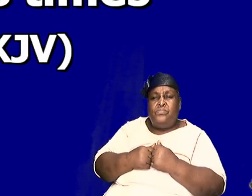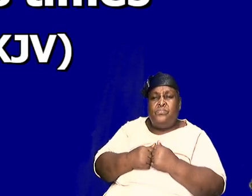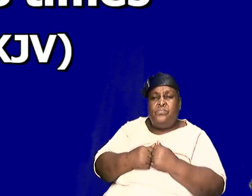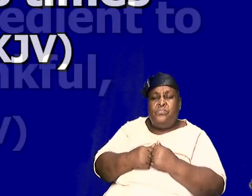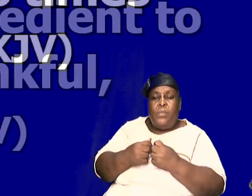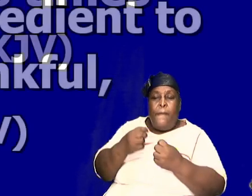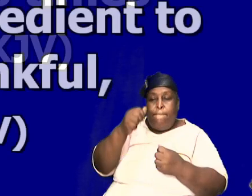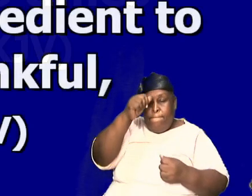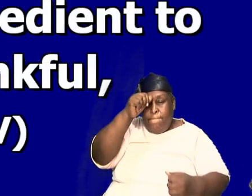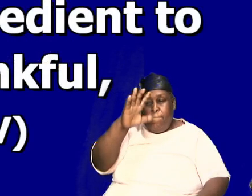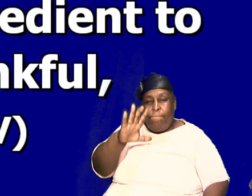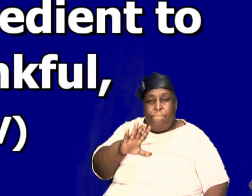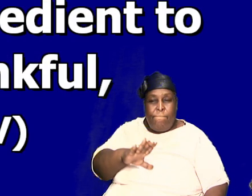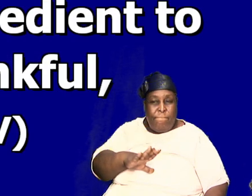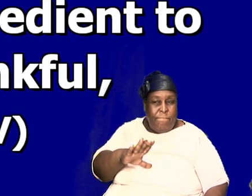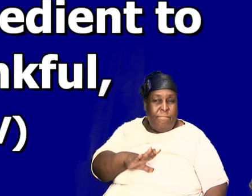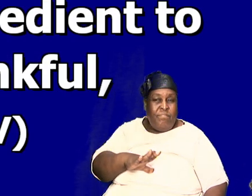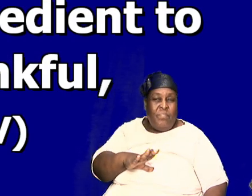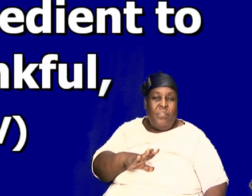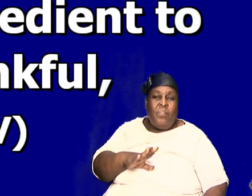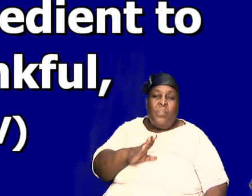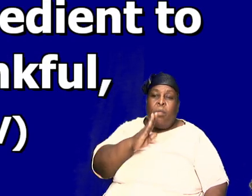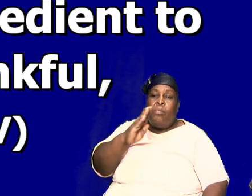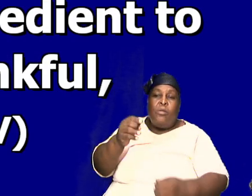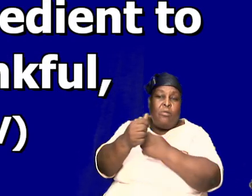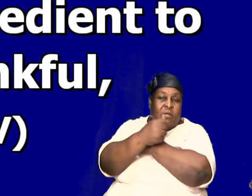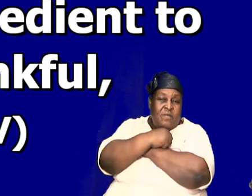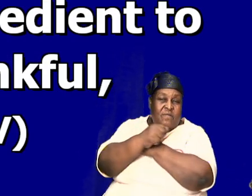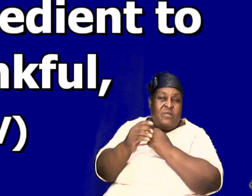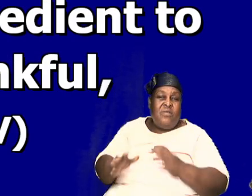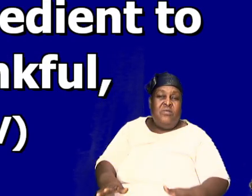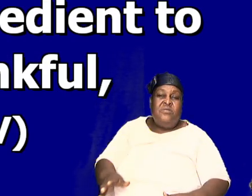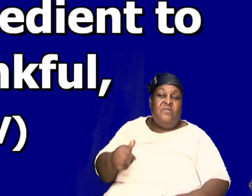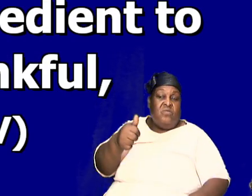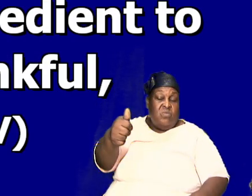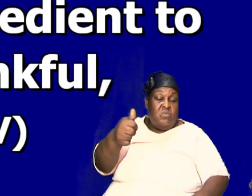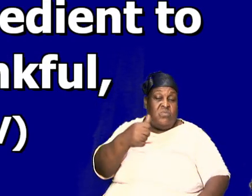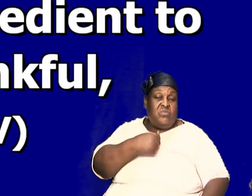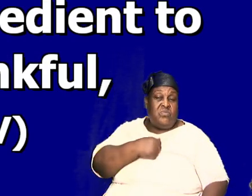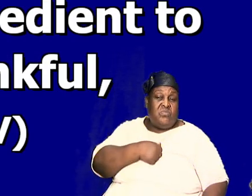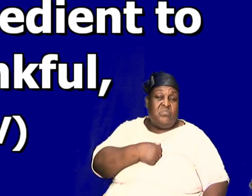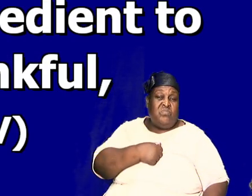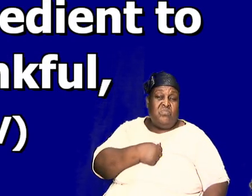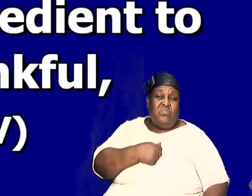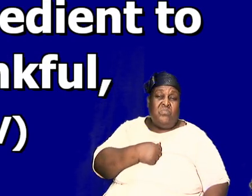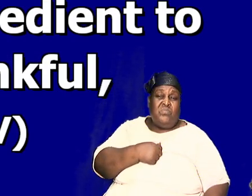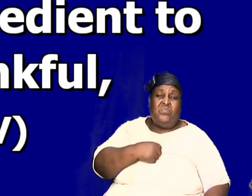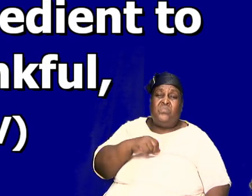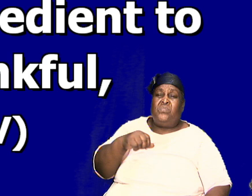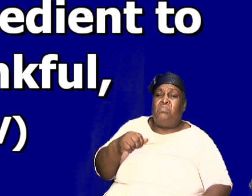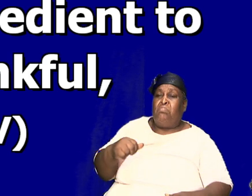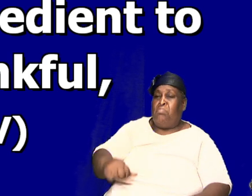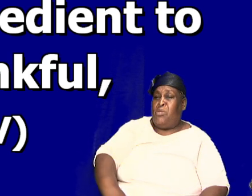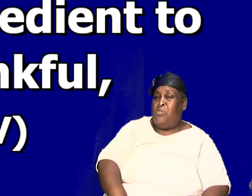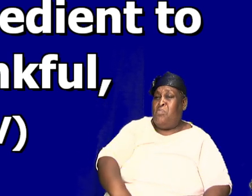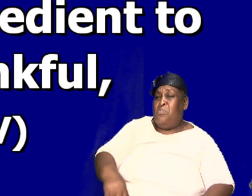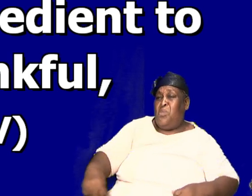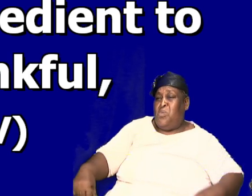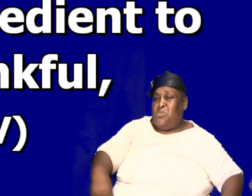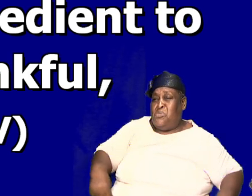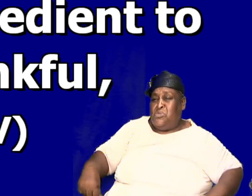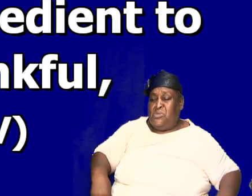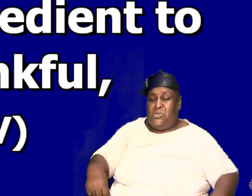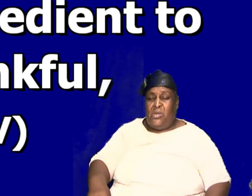For men shall be lovers of their own selves, covetous, boasters,